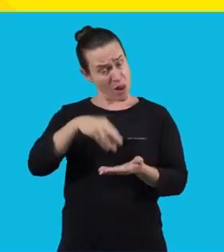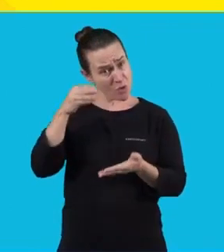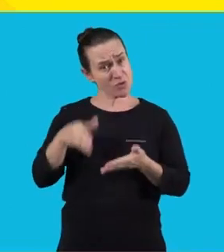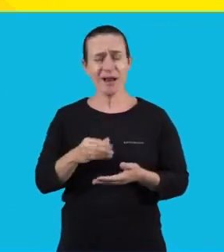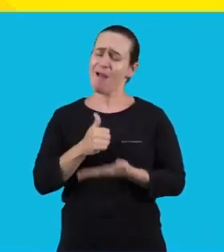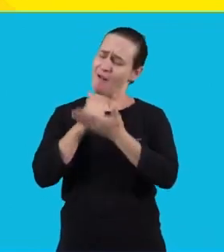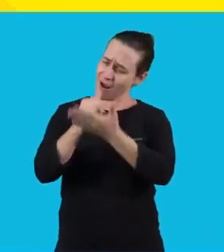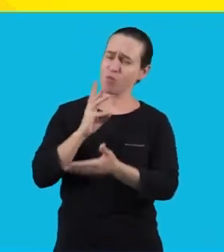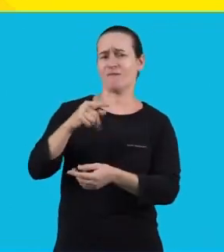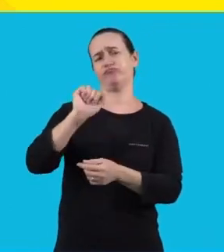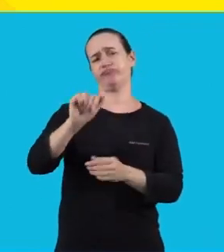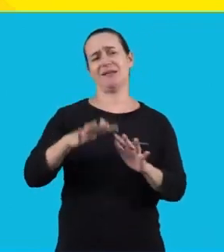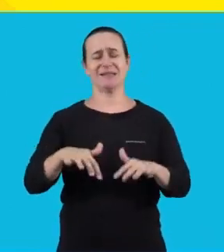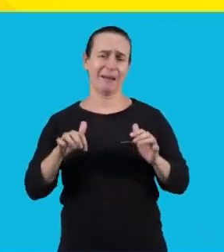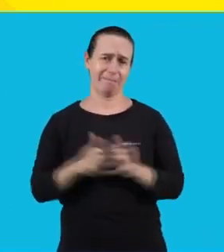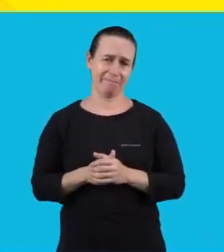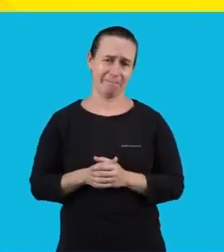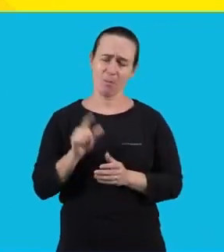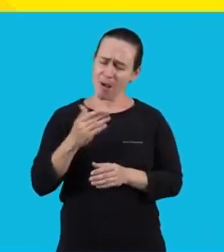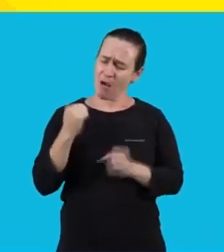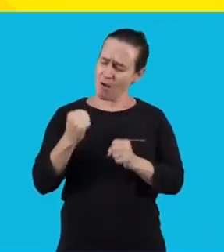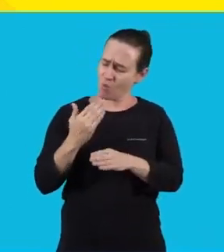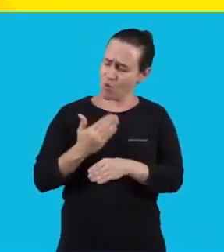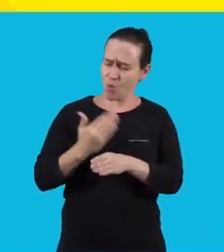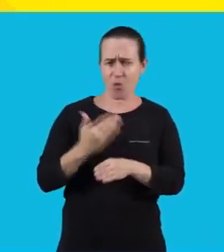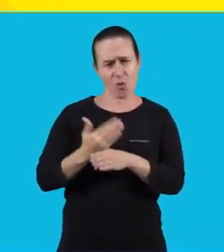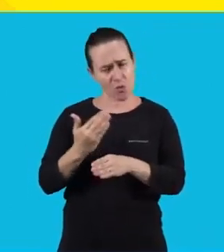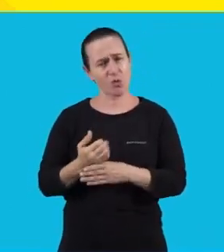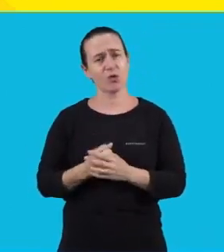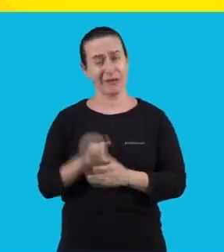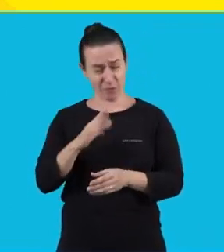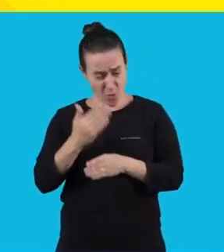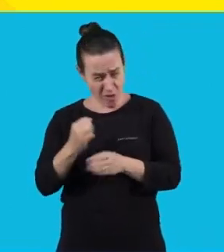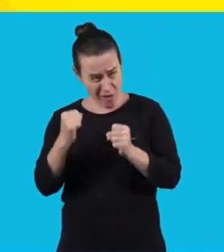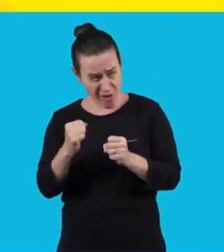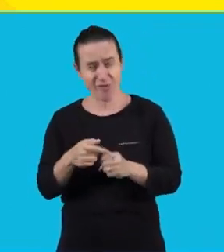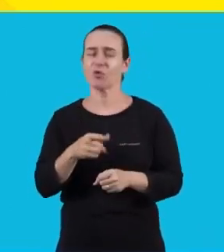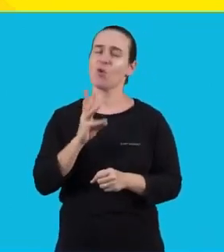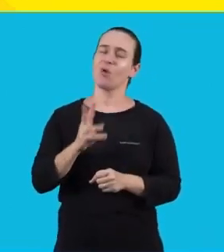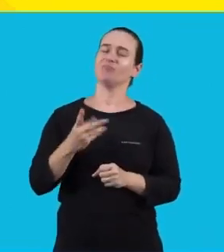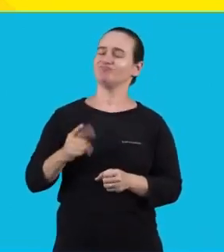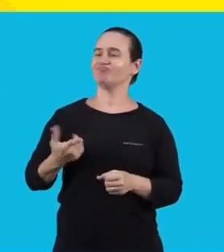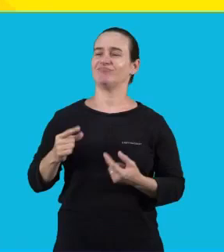next exam paper. Work hard, put in the work, and you will definitely achieve your